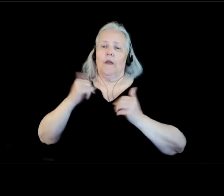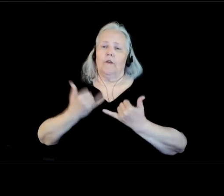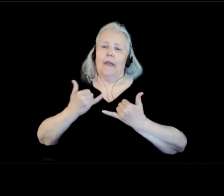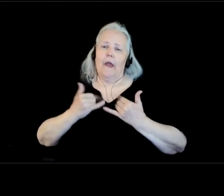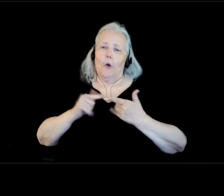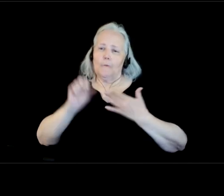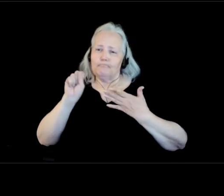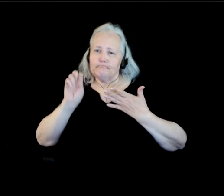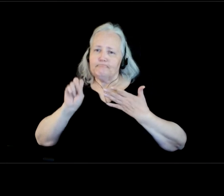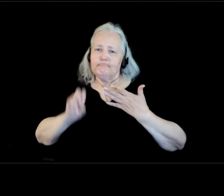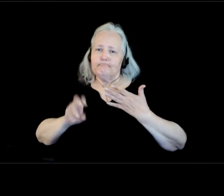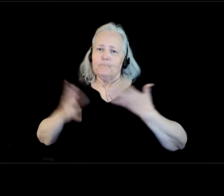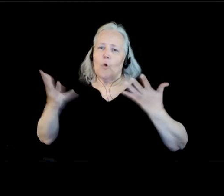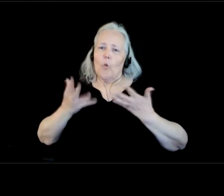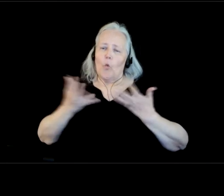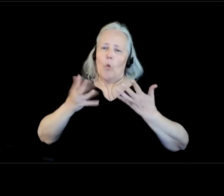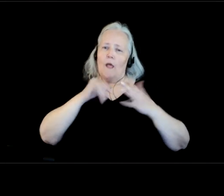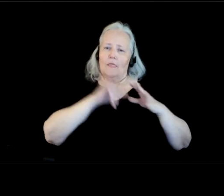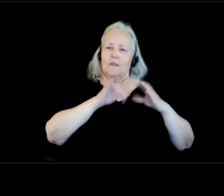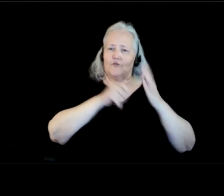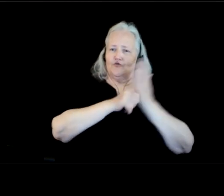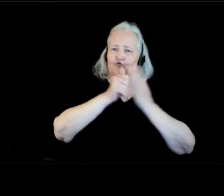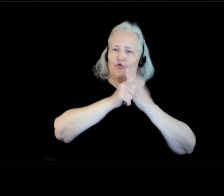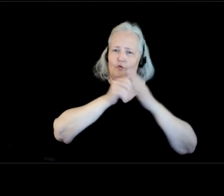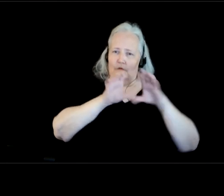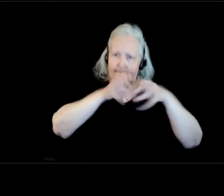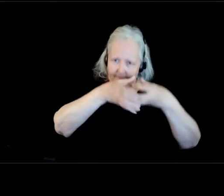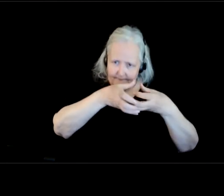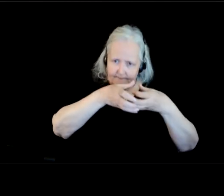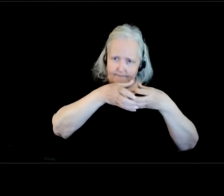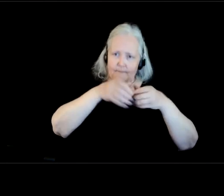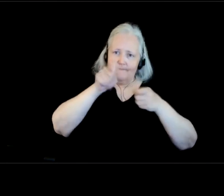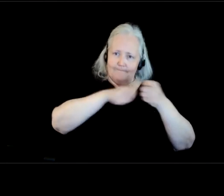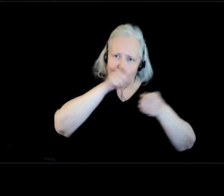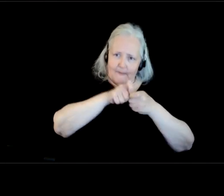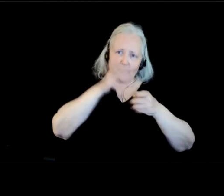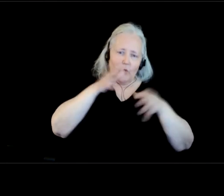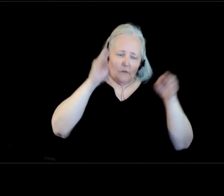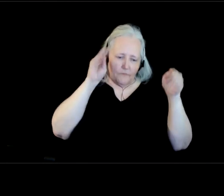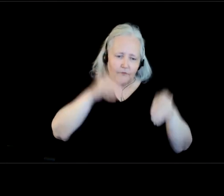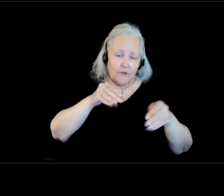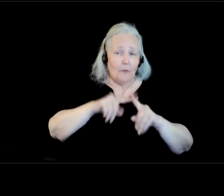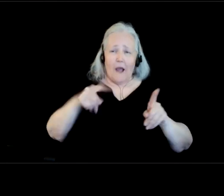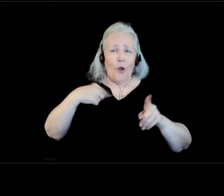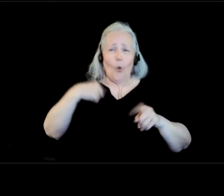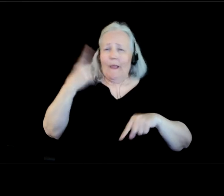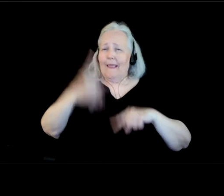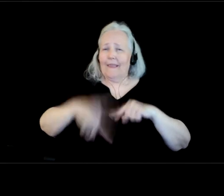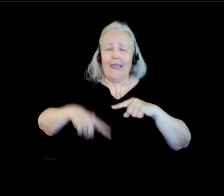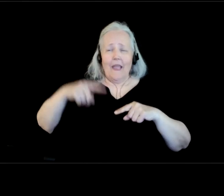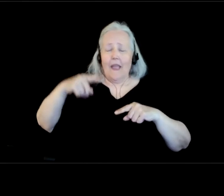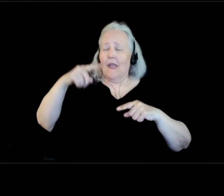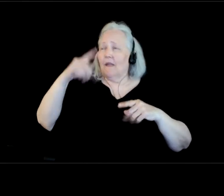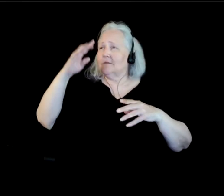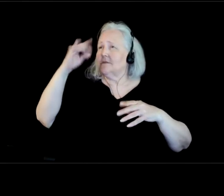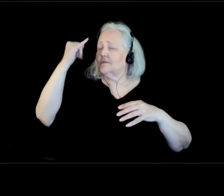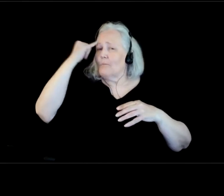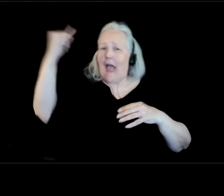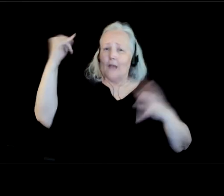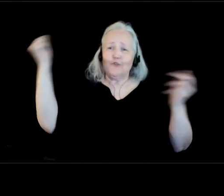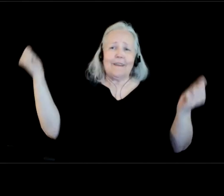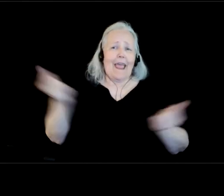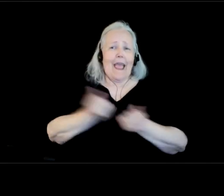the journal section will take. But by no means have we conceived of every single thing that might fall under the sky.